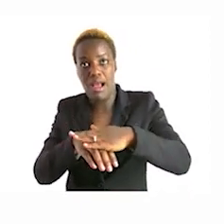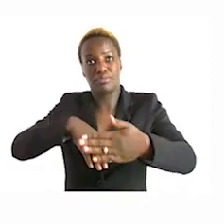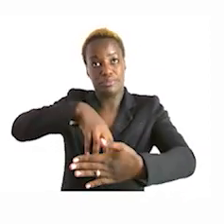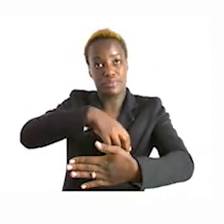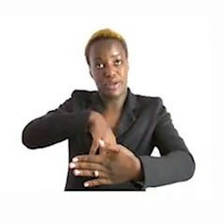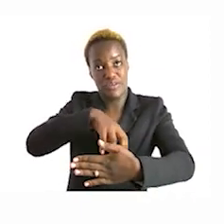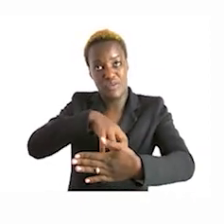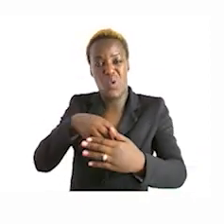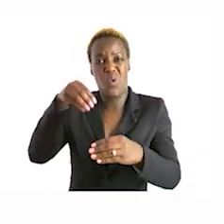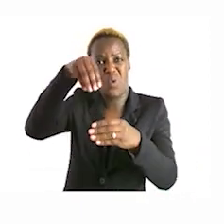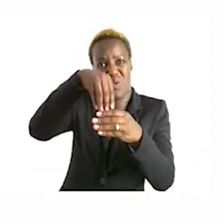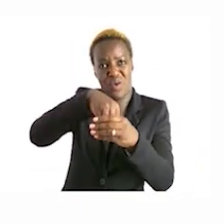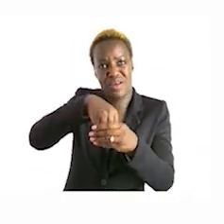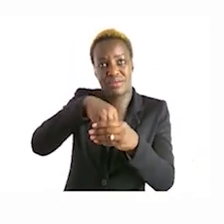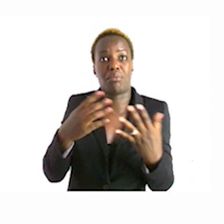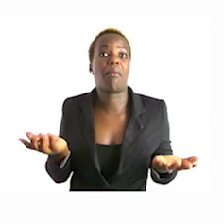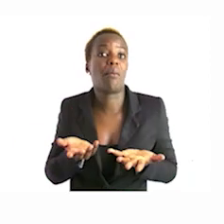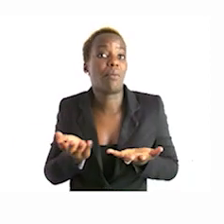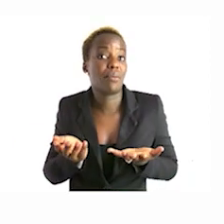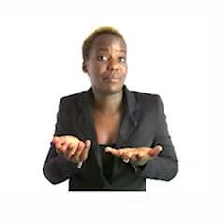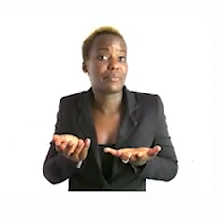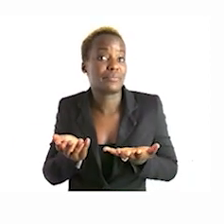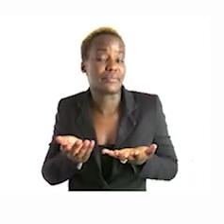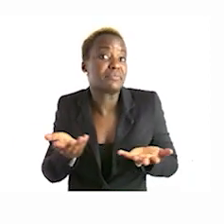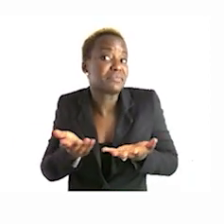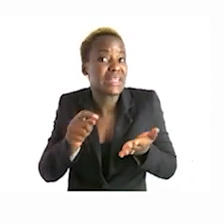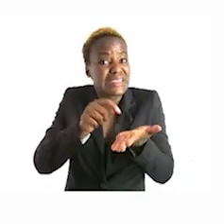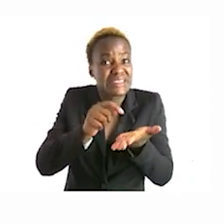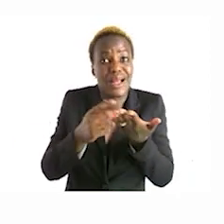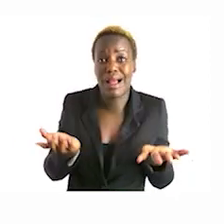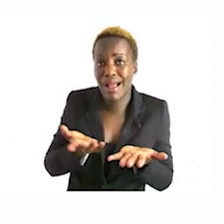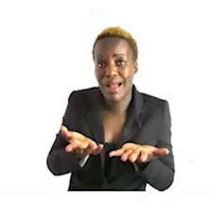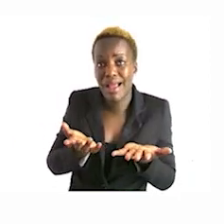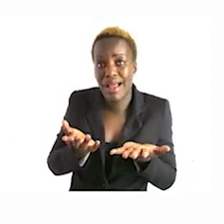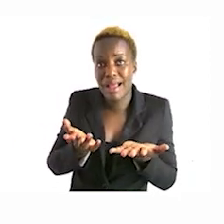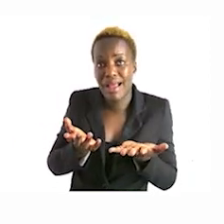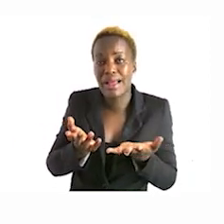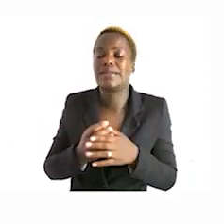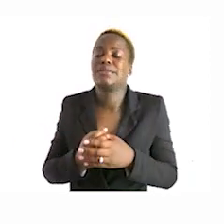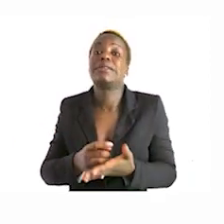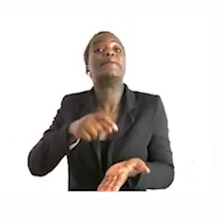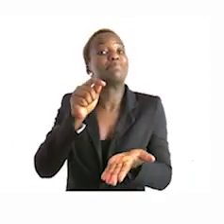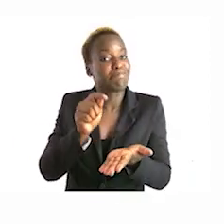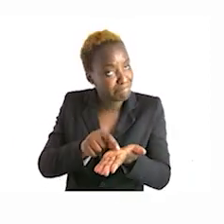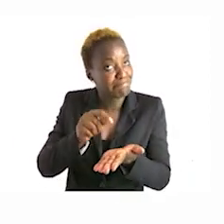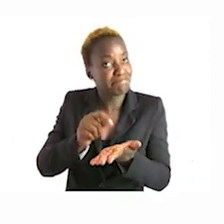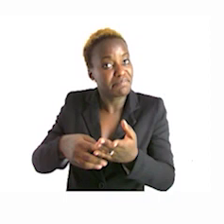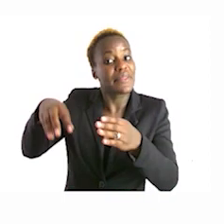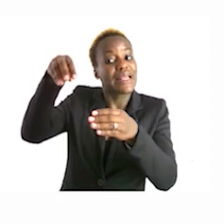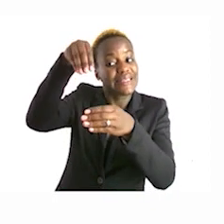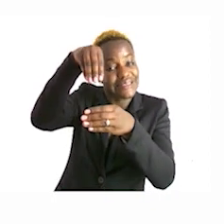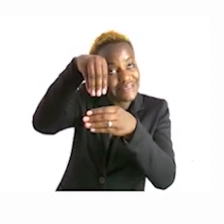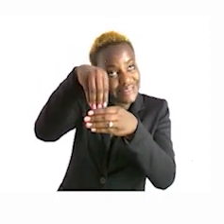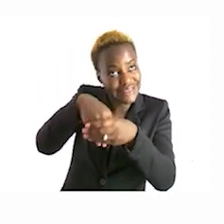in? Check where the chick is. Yes, that is correct. The chick is in the egg. So the